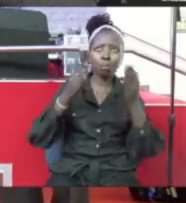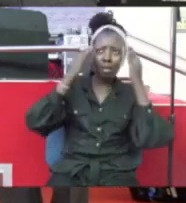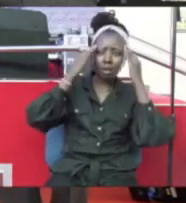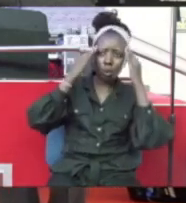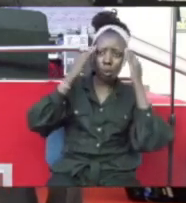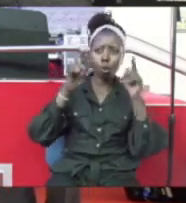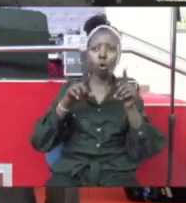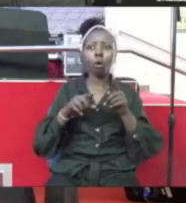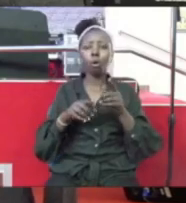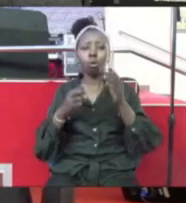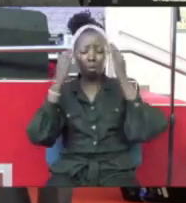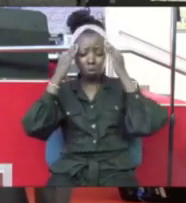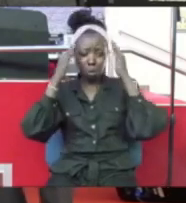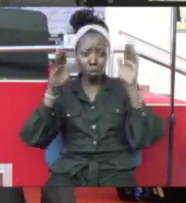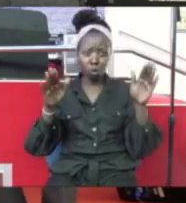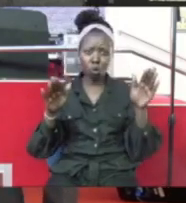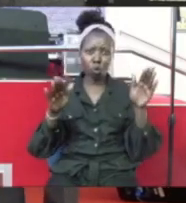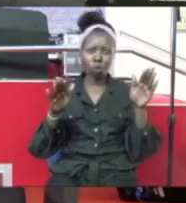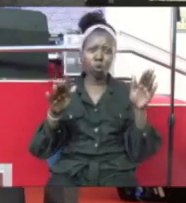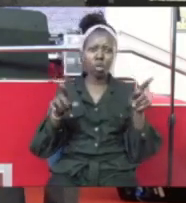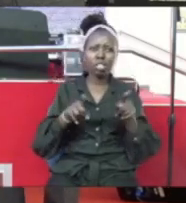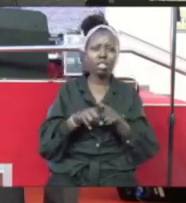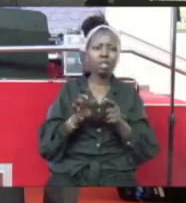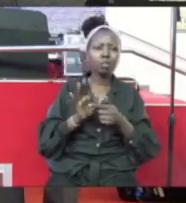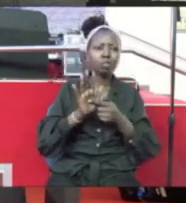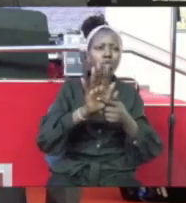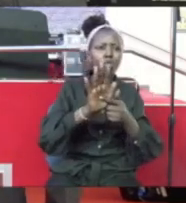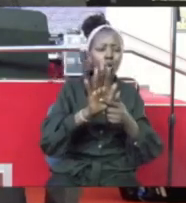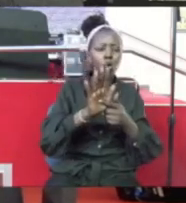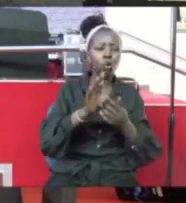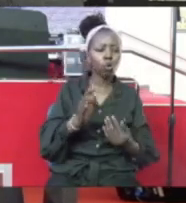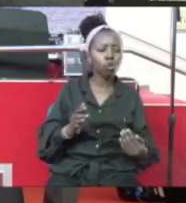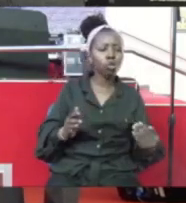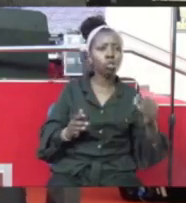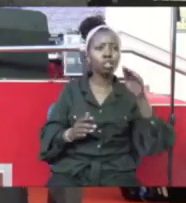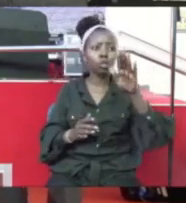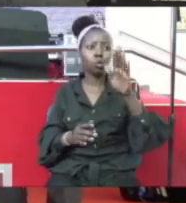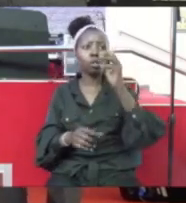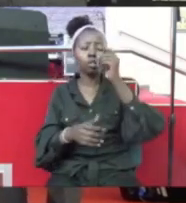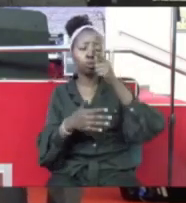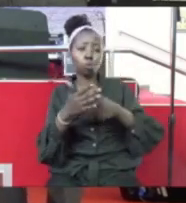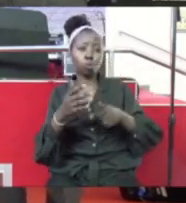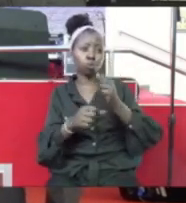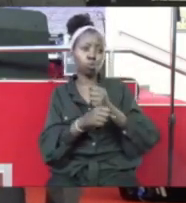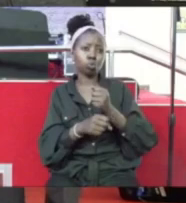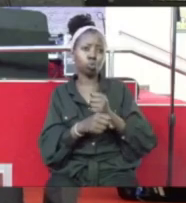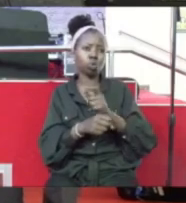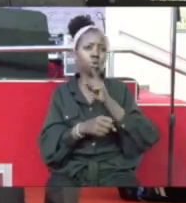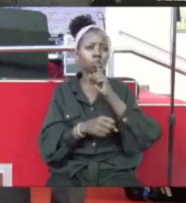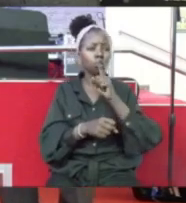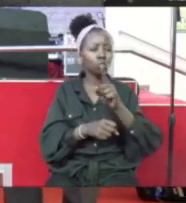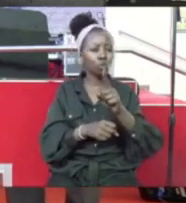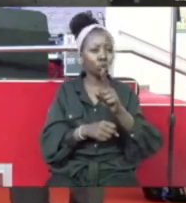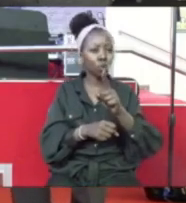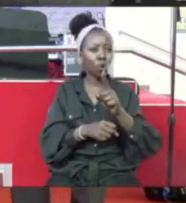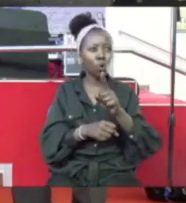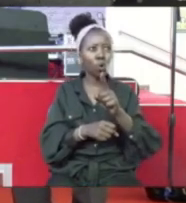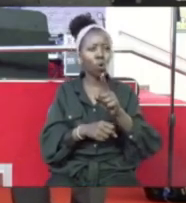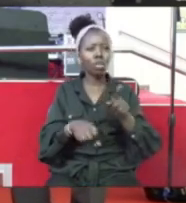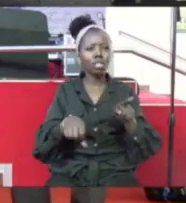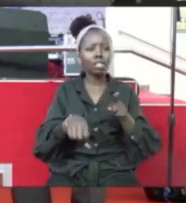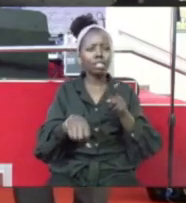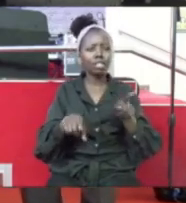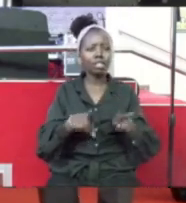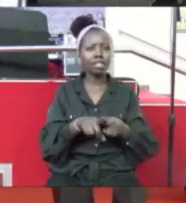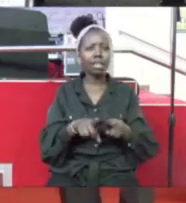wakijua au bila kujua, you impact their lives. Huwa wewe unaathiri maisha yao. Therefore we need to purpose to be practicing Christians.